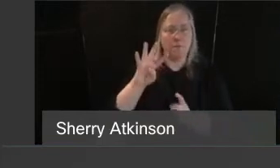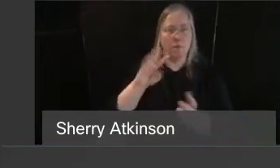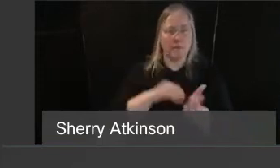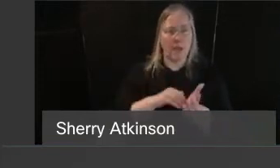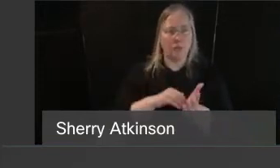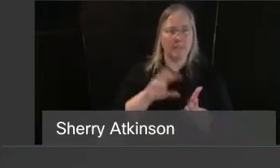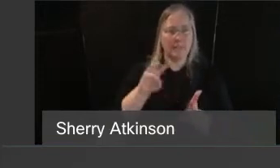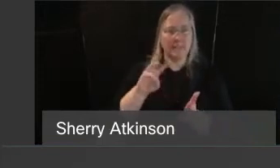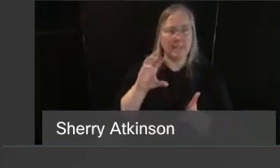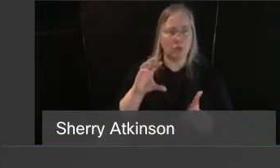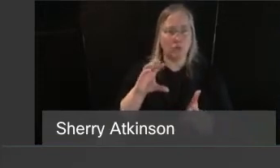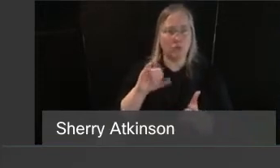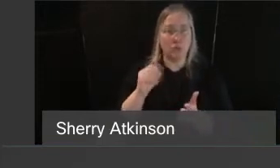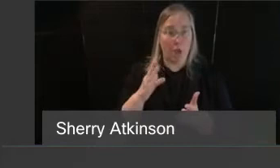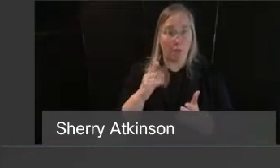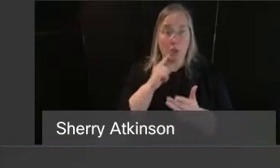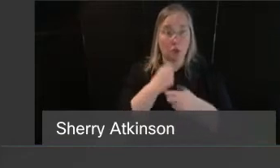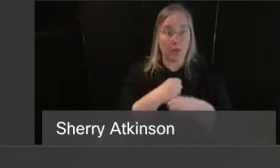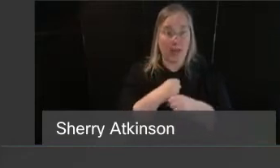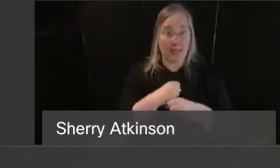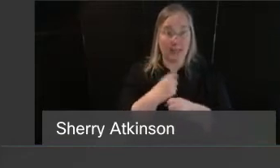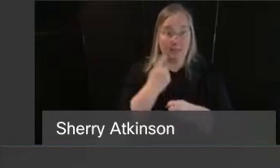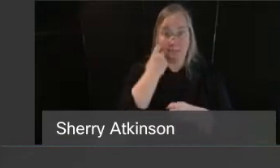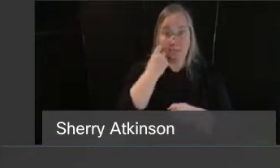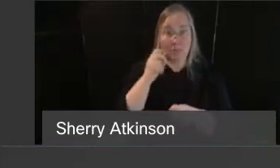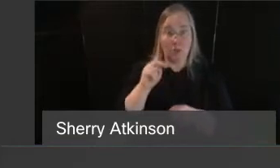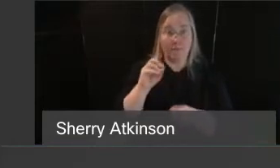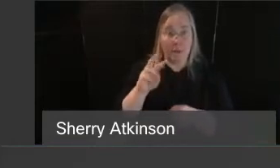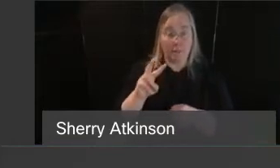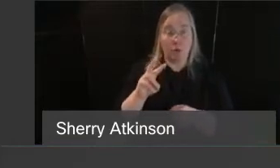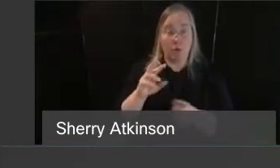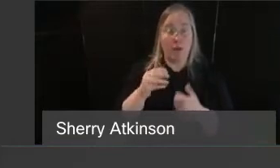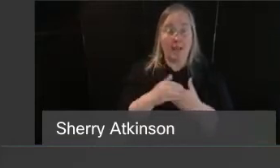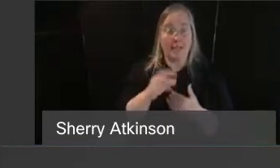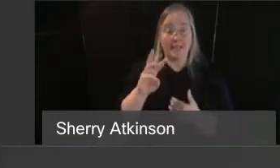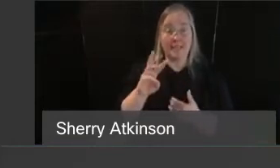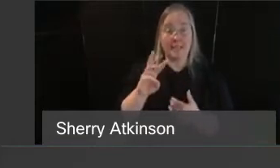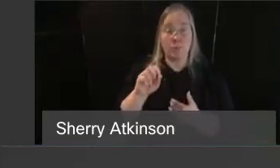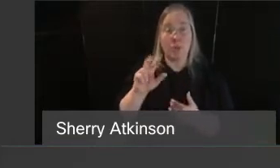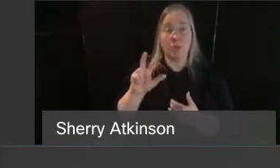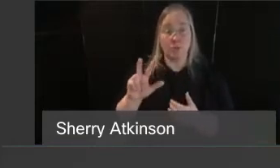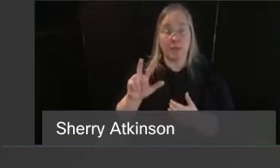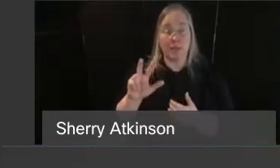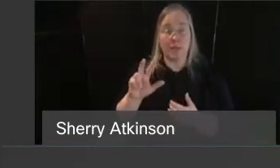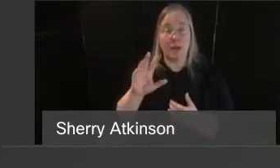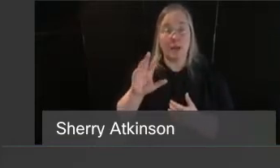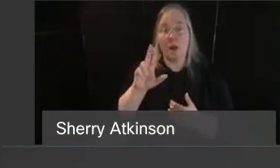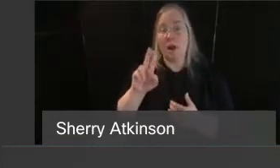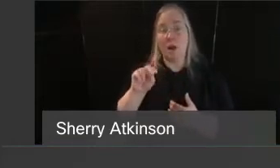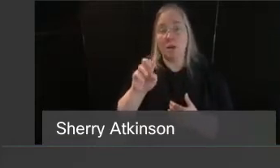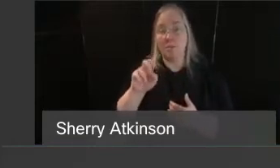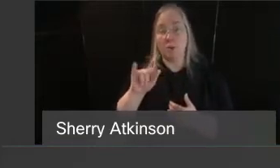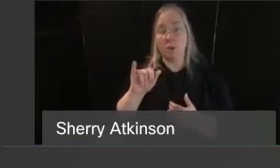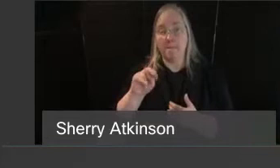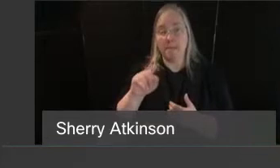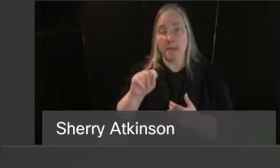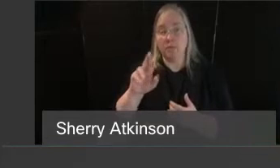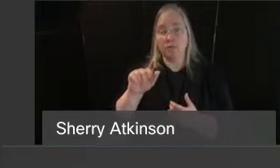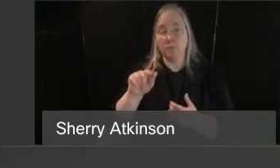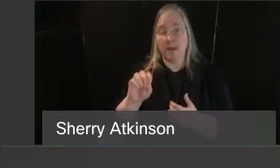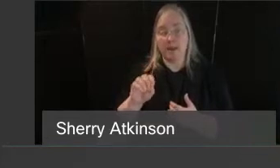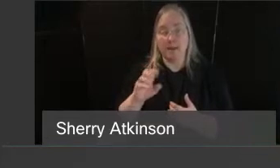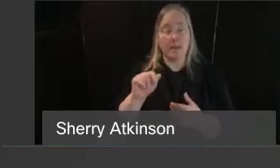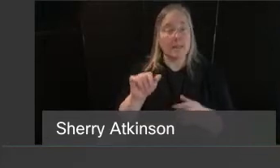4,600 jobs being created in November at a 6.3% unemployment rate. And just like the